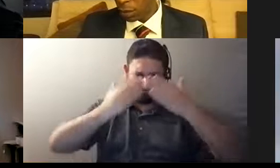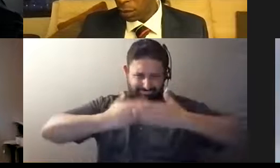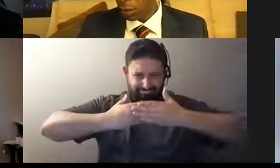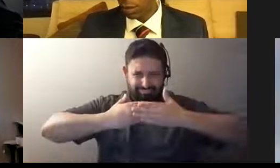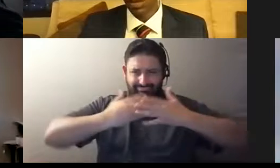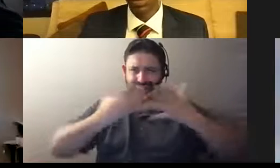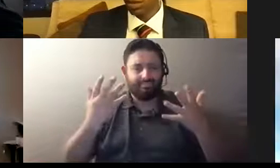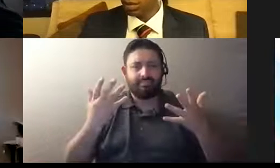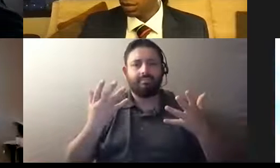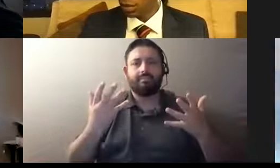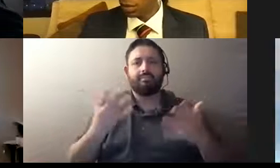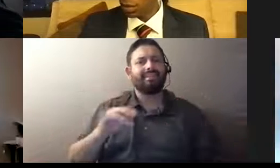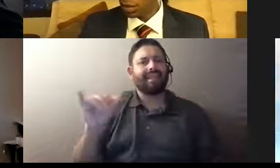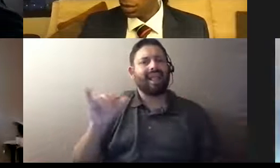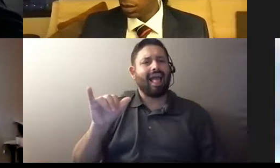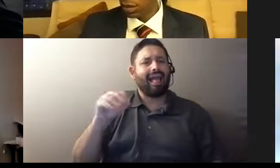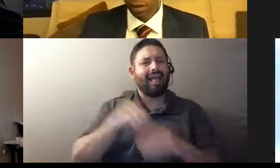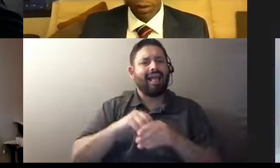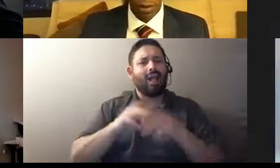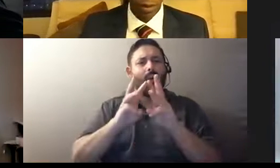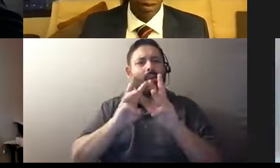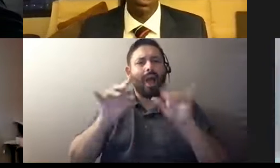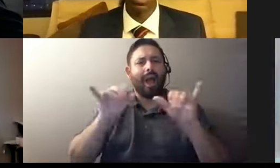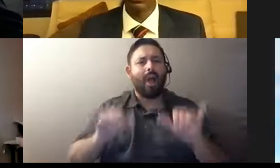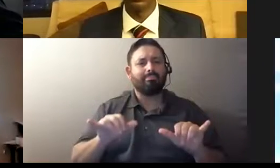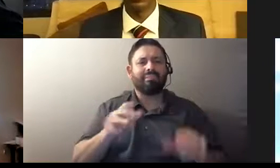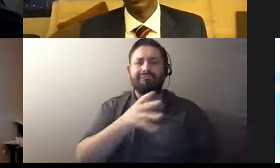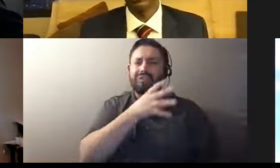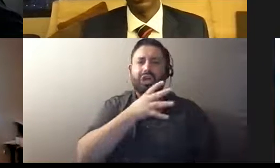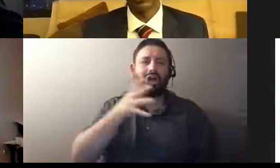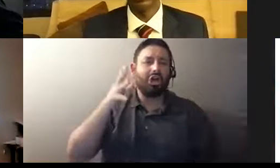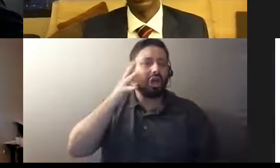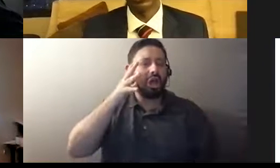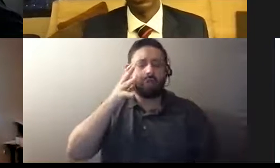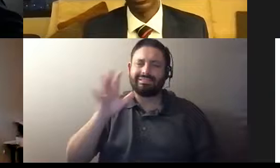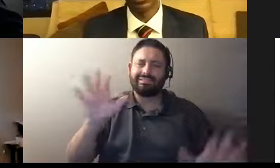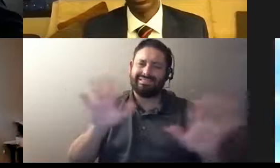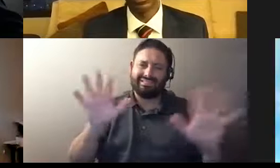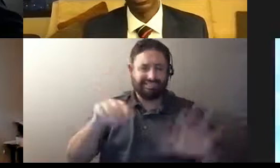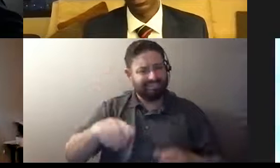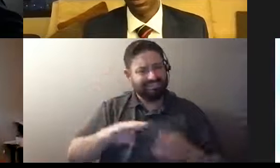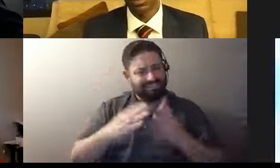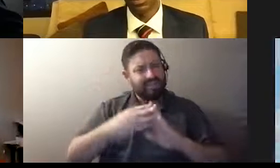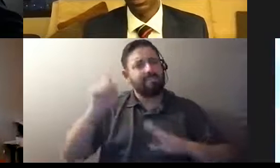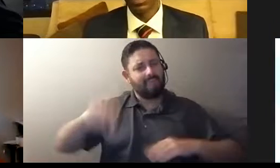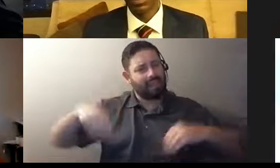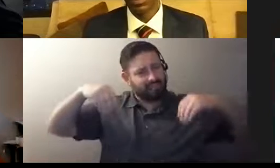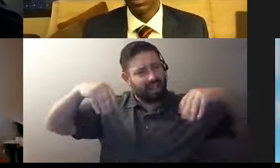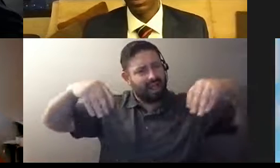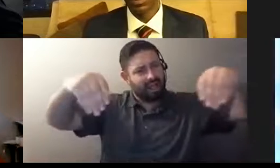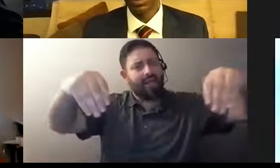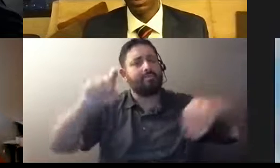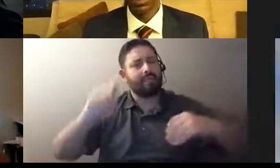driving on a Wyoming highway. So lighting needs to be prioritized. Thank you. Thank you.